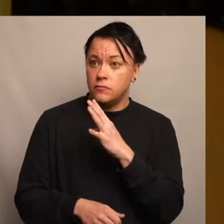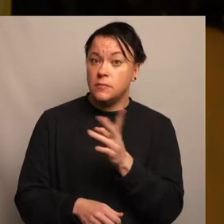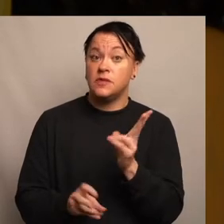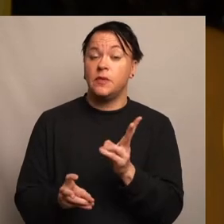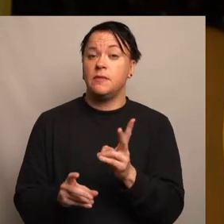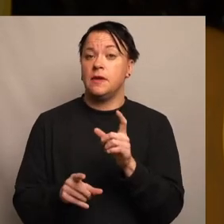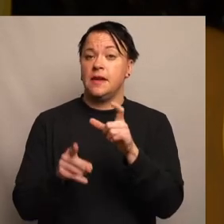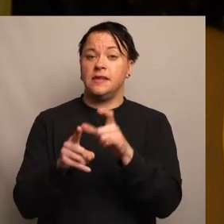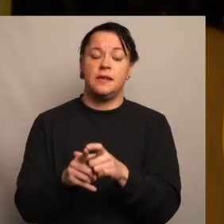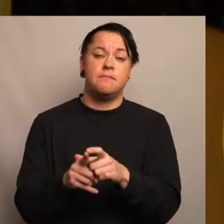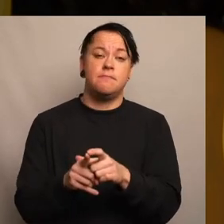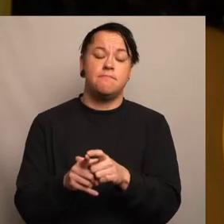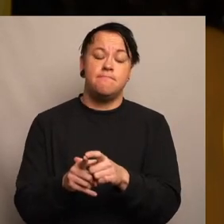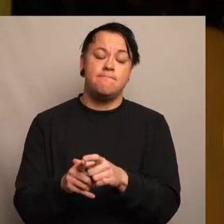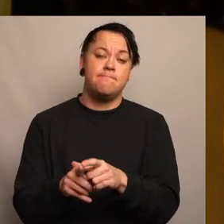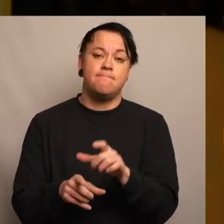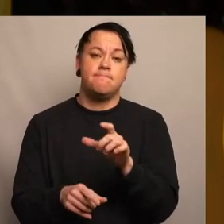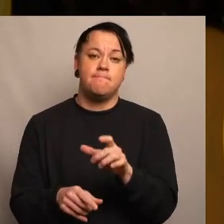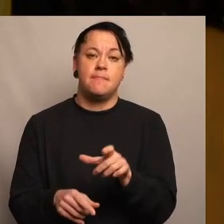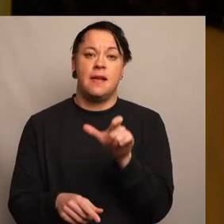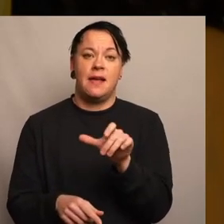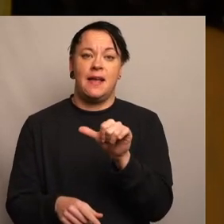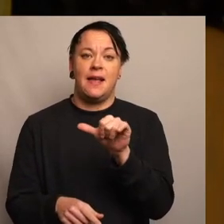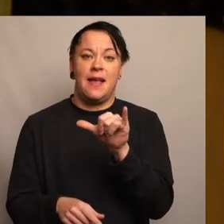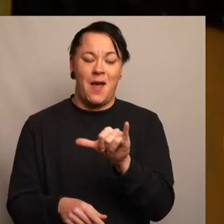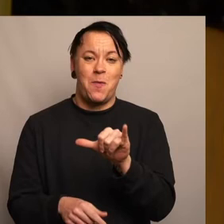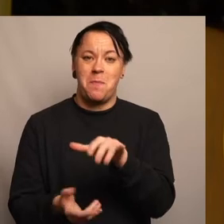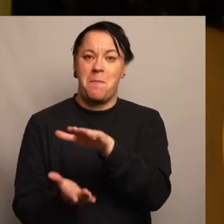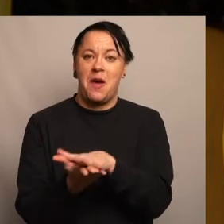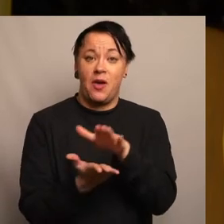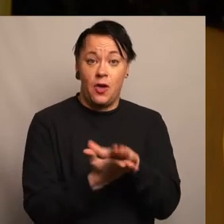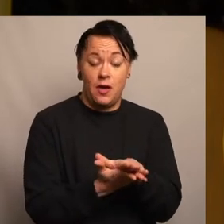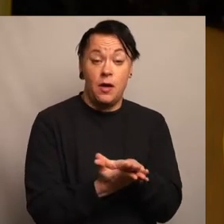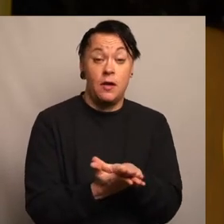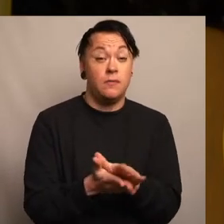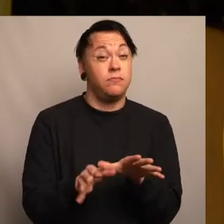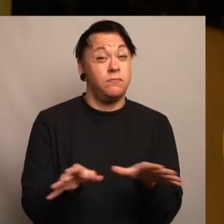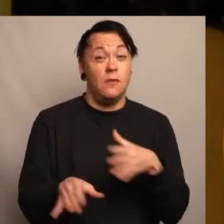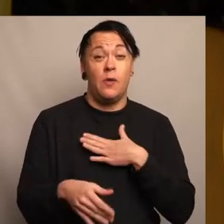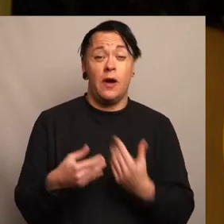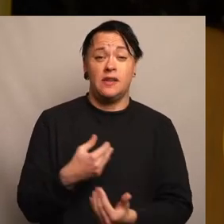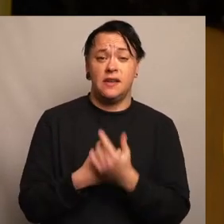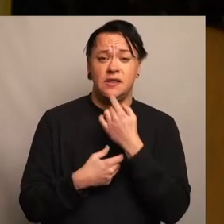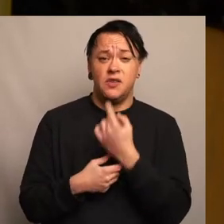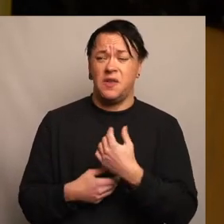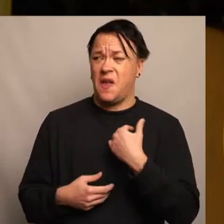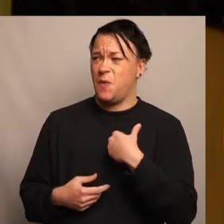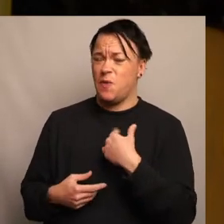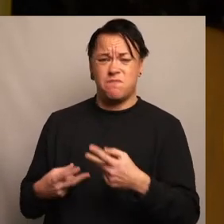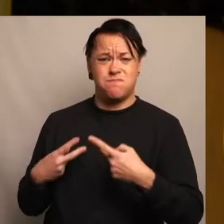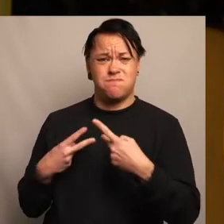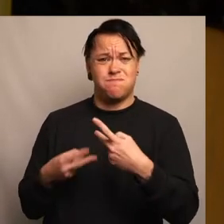of my clients, they be reporting they feel that they be discriminate or they be target of